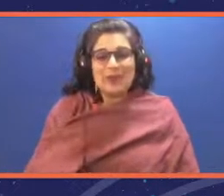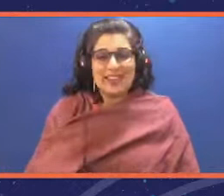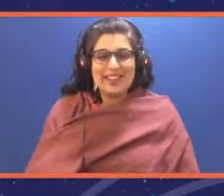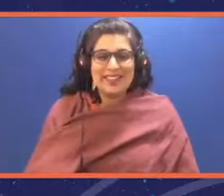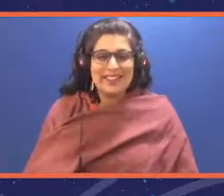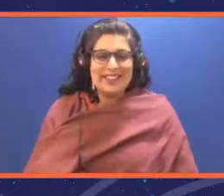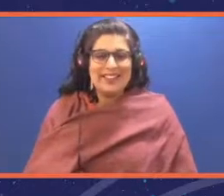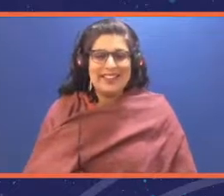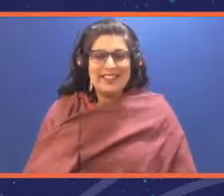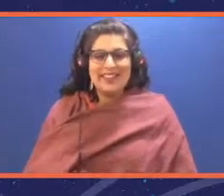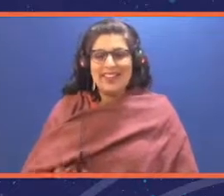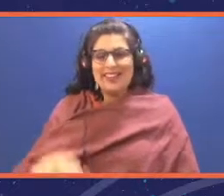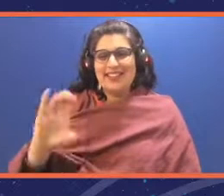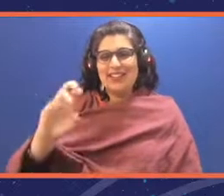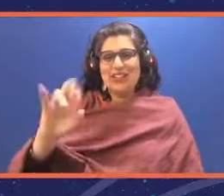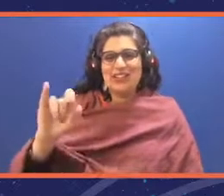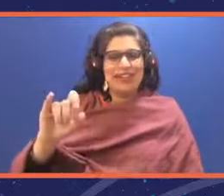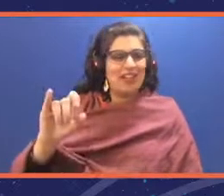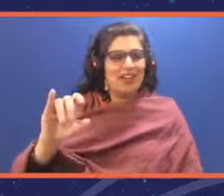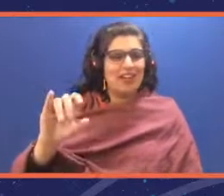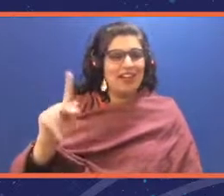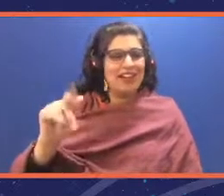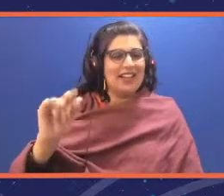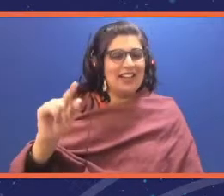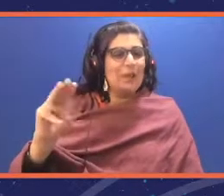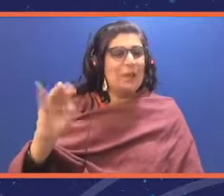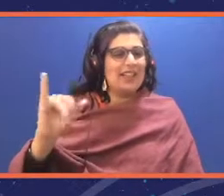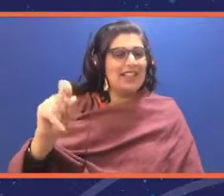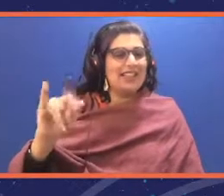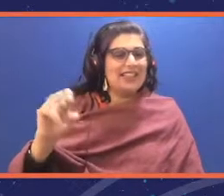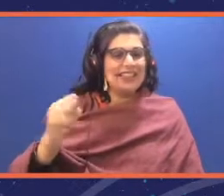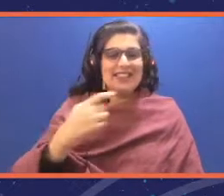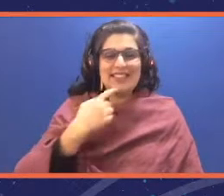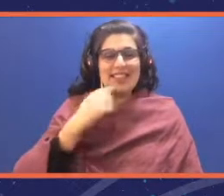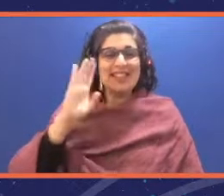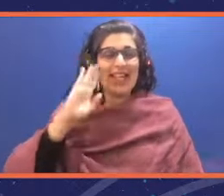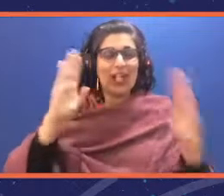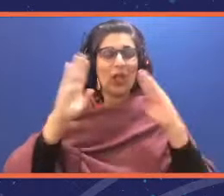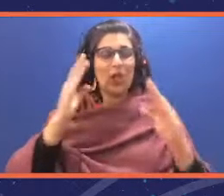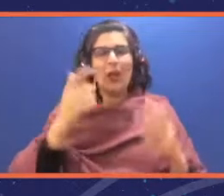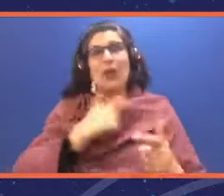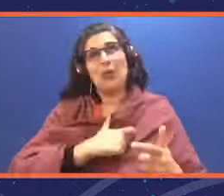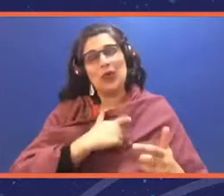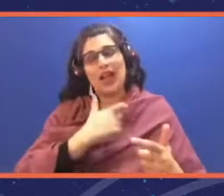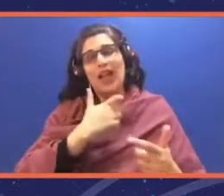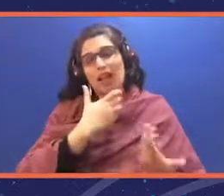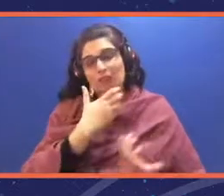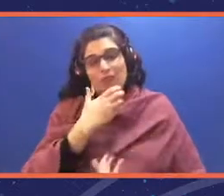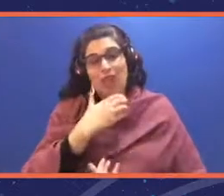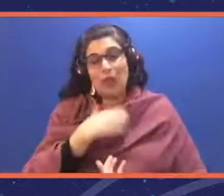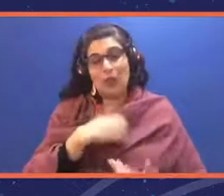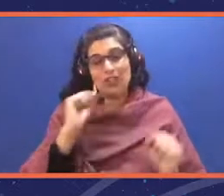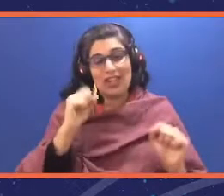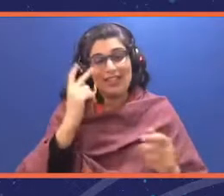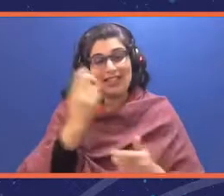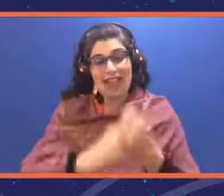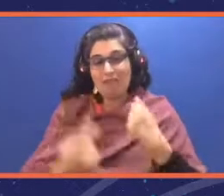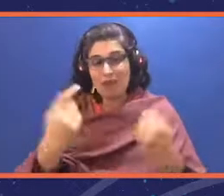Hi, everyone. Really nice to see everyone on this side of it. Wish I could see all the faces on the other side. Good to be here.